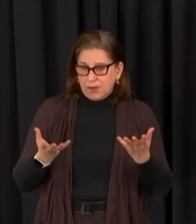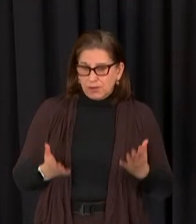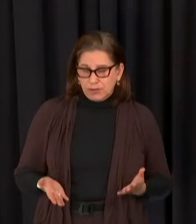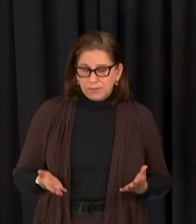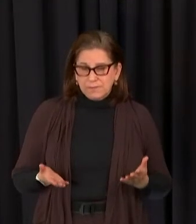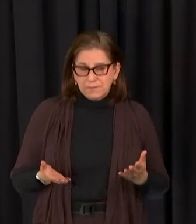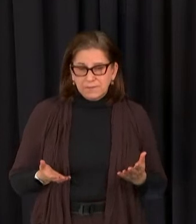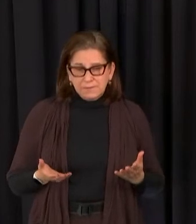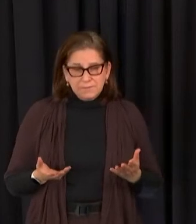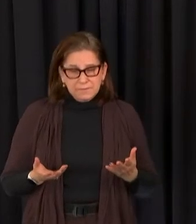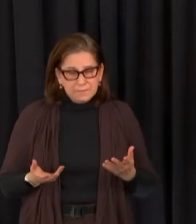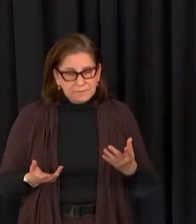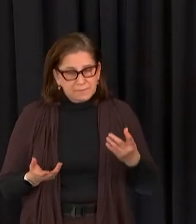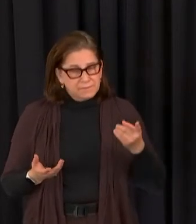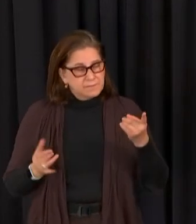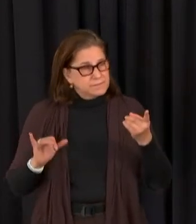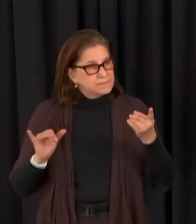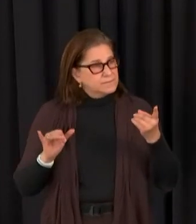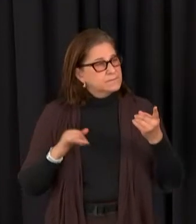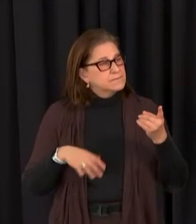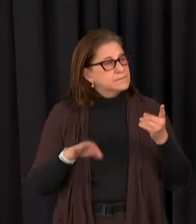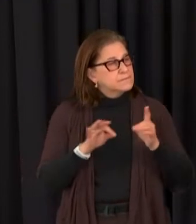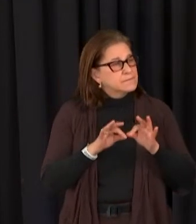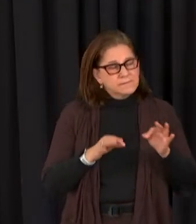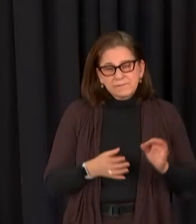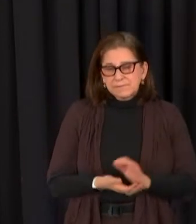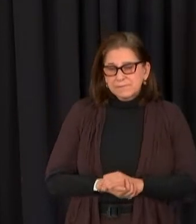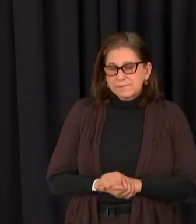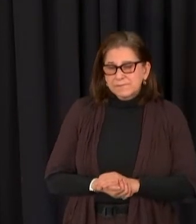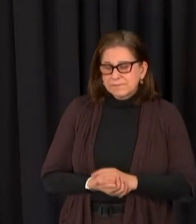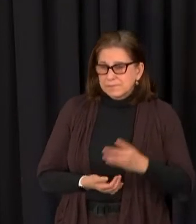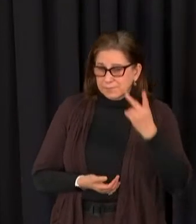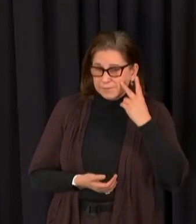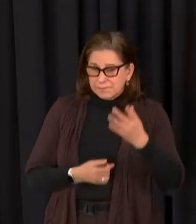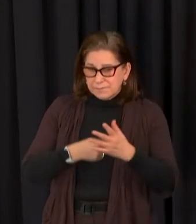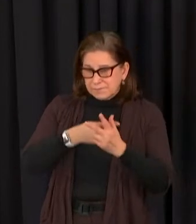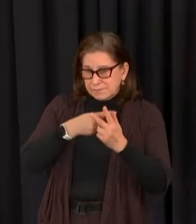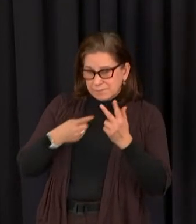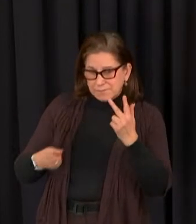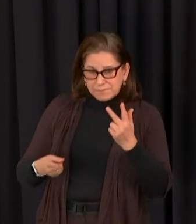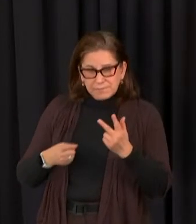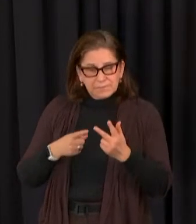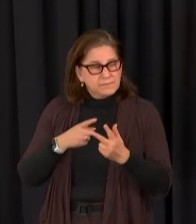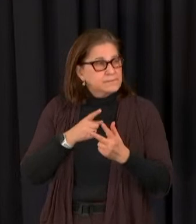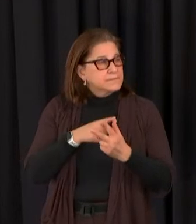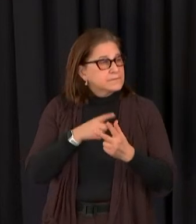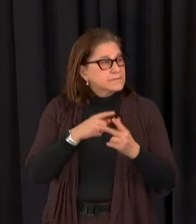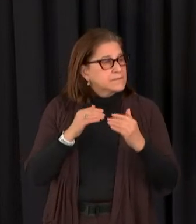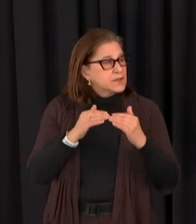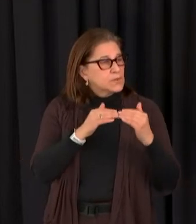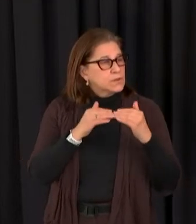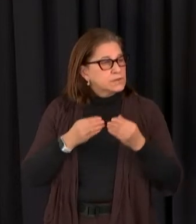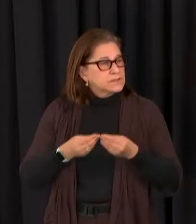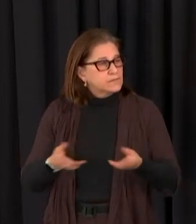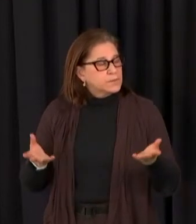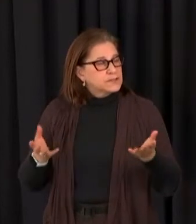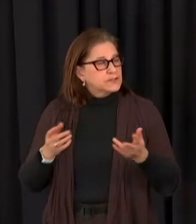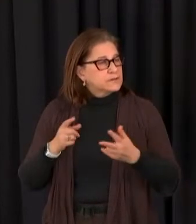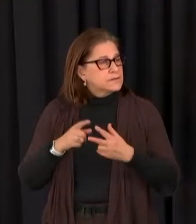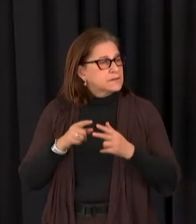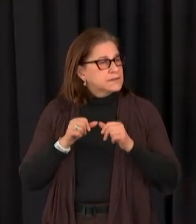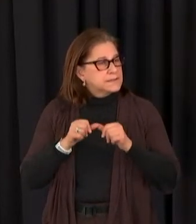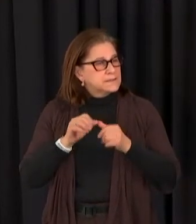important, and some special population initiatives. Let's be really